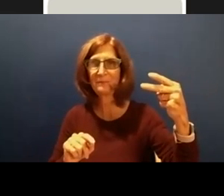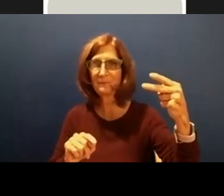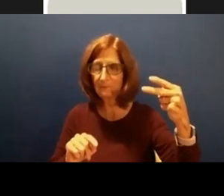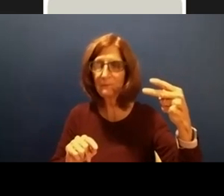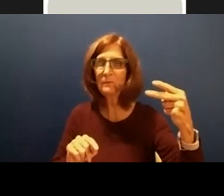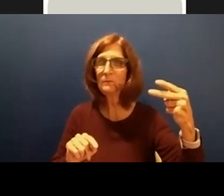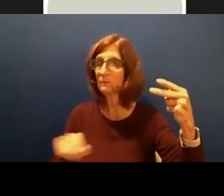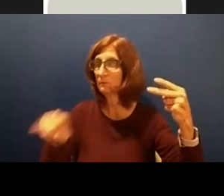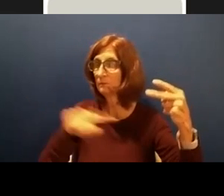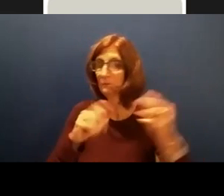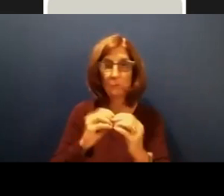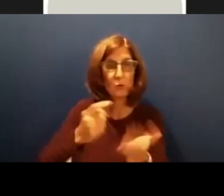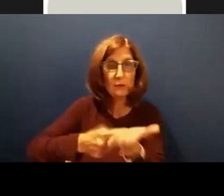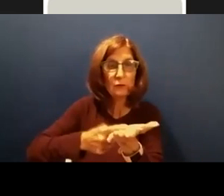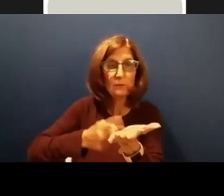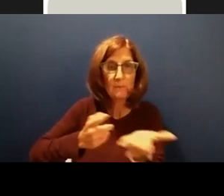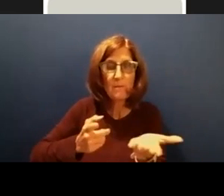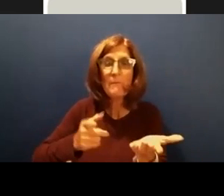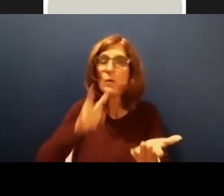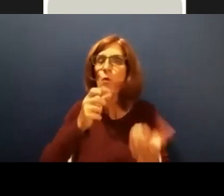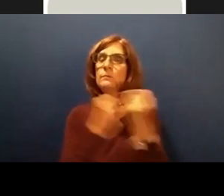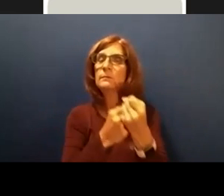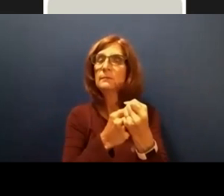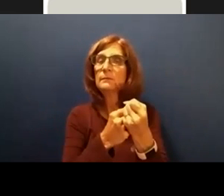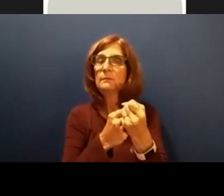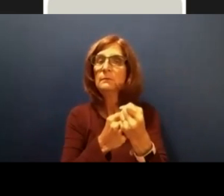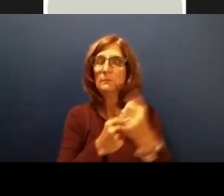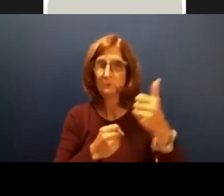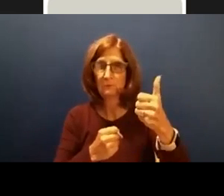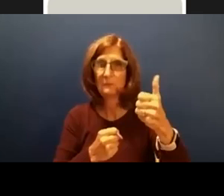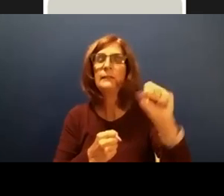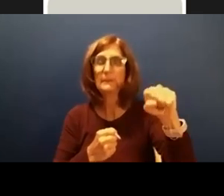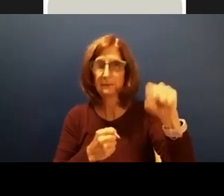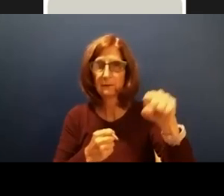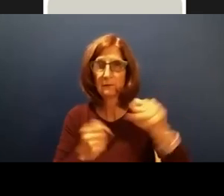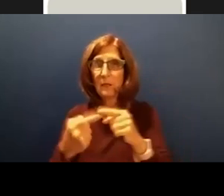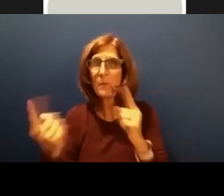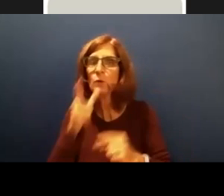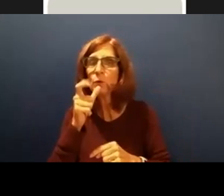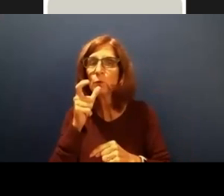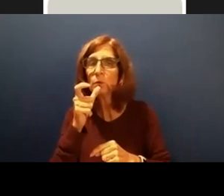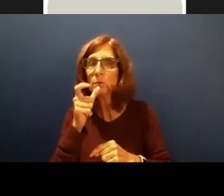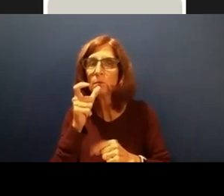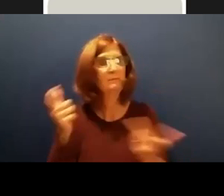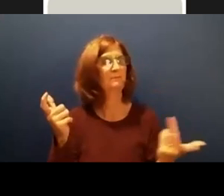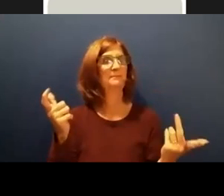seconded. Any further discussion? All those in favor? Aye. Any opposed? Motion carries.